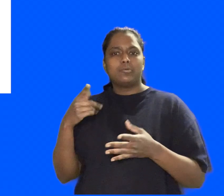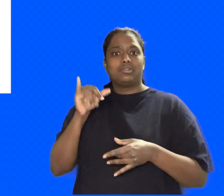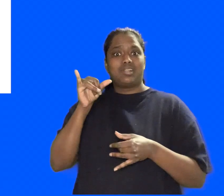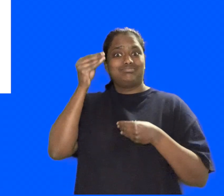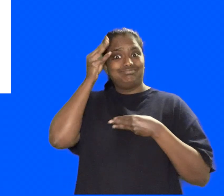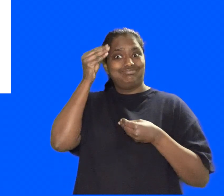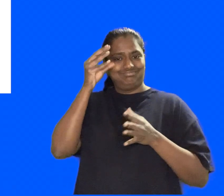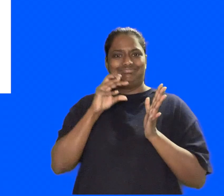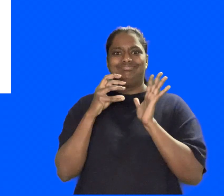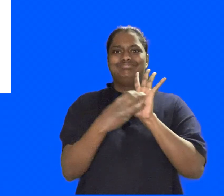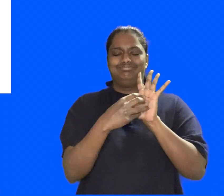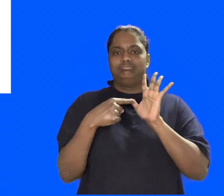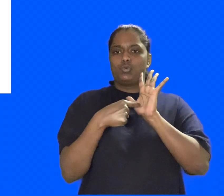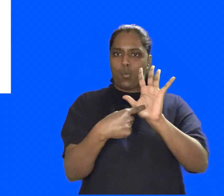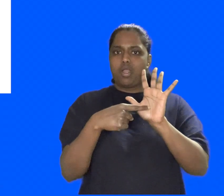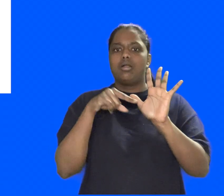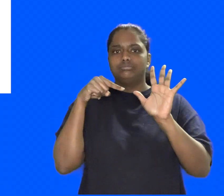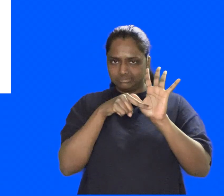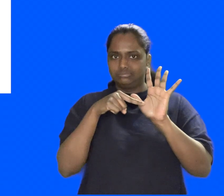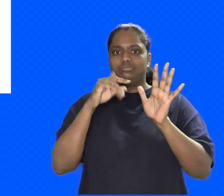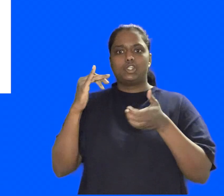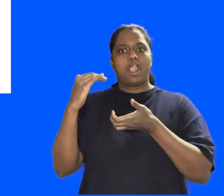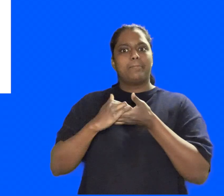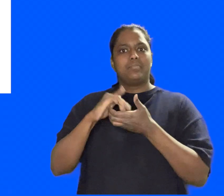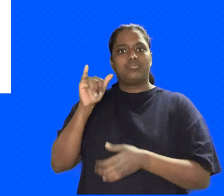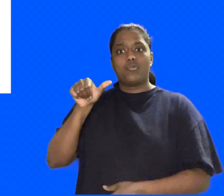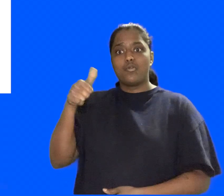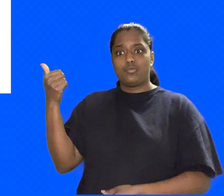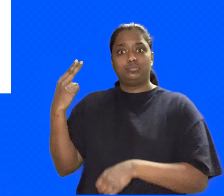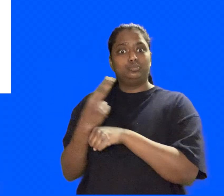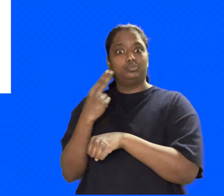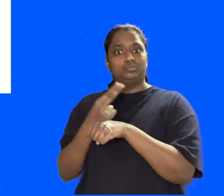research upfront in exploring other artists to connect with.